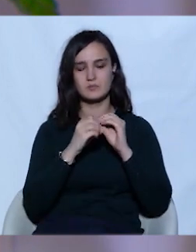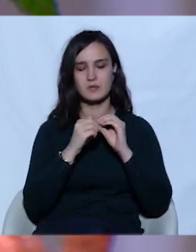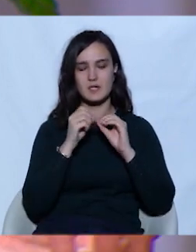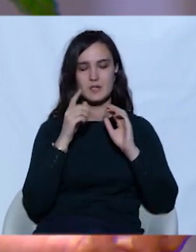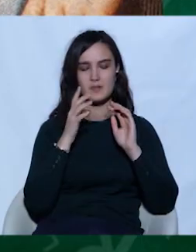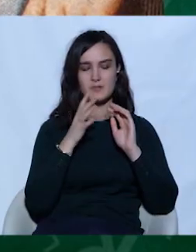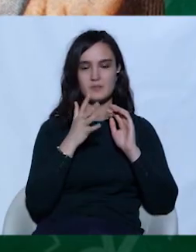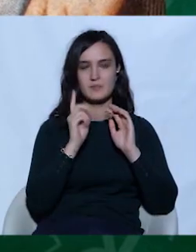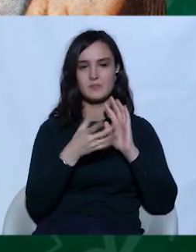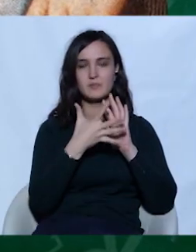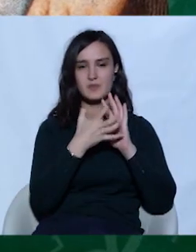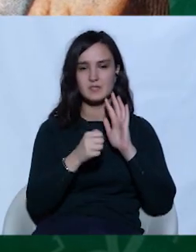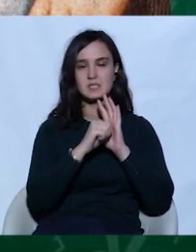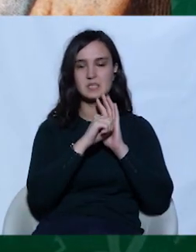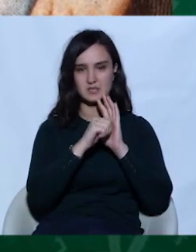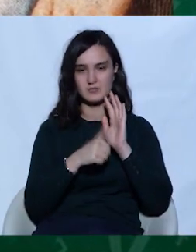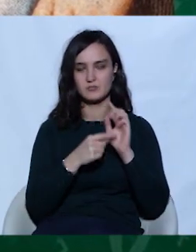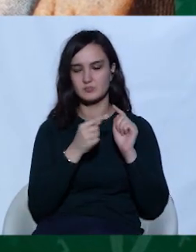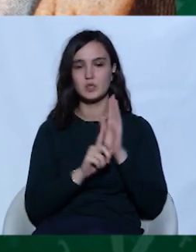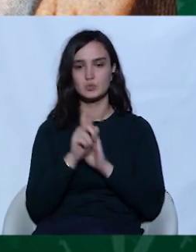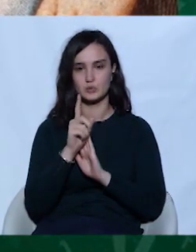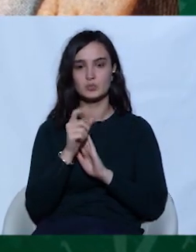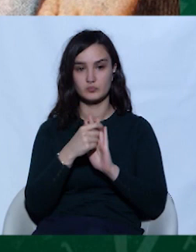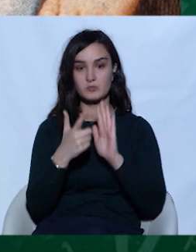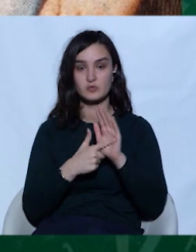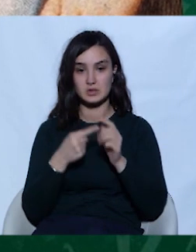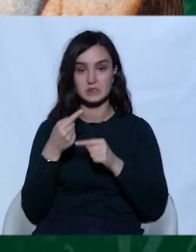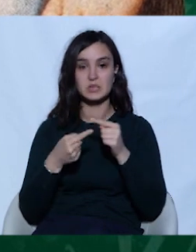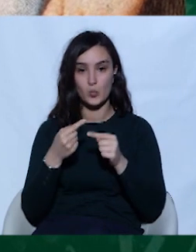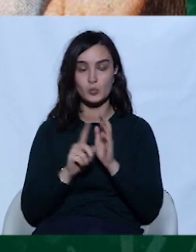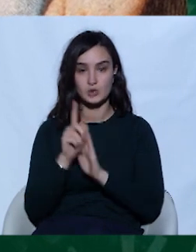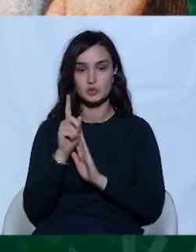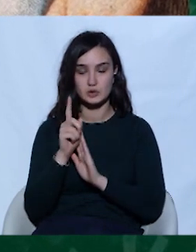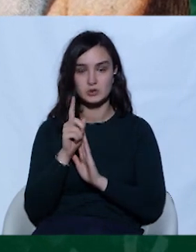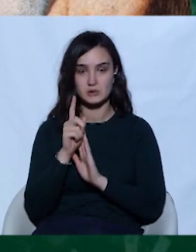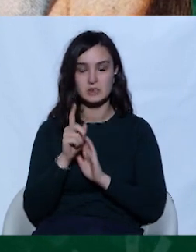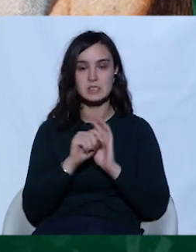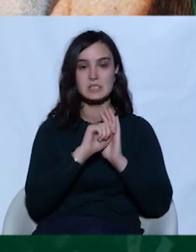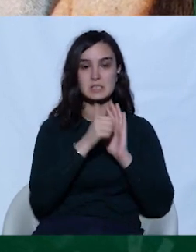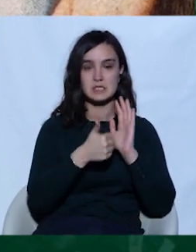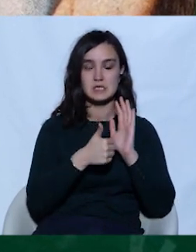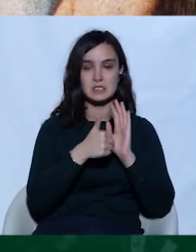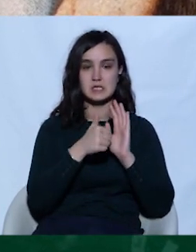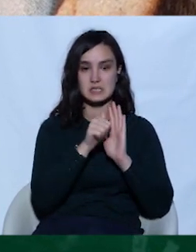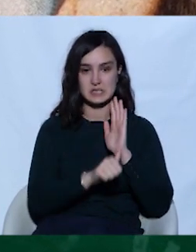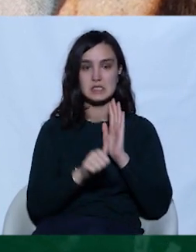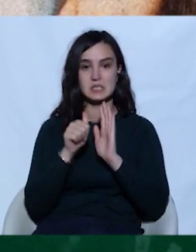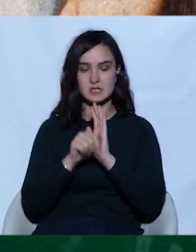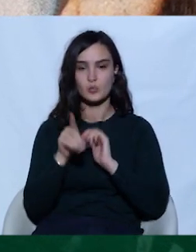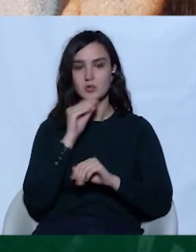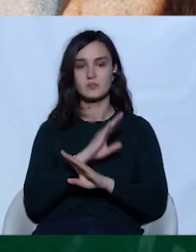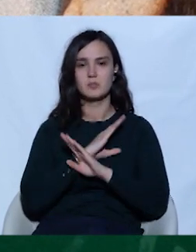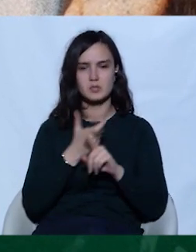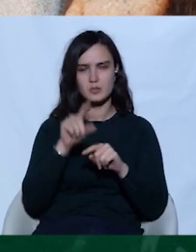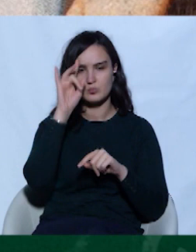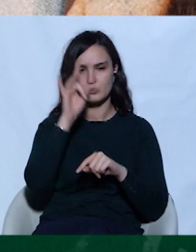in the 18th century, the end of it, and lived to the early 19th century, dying